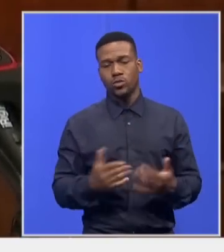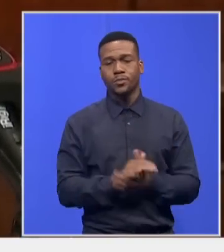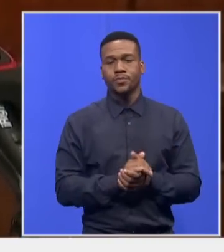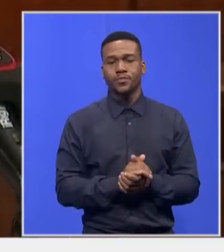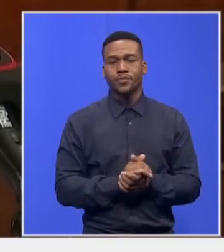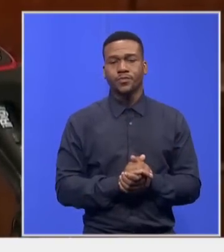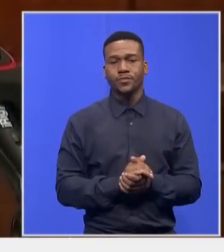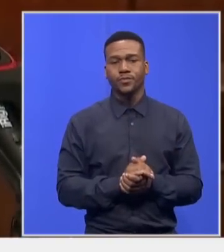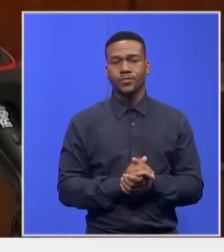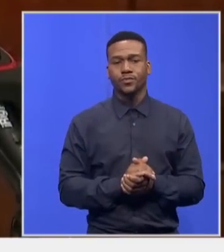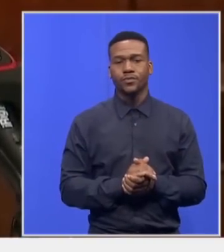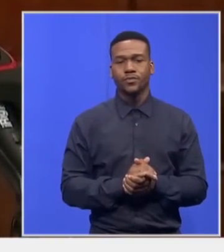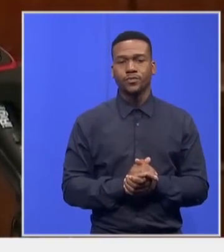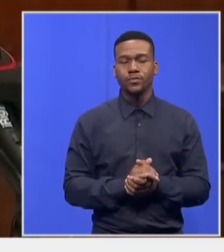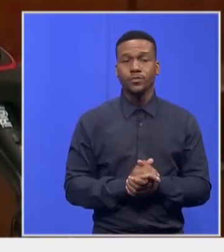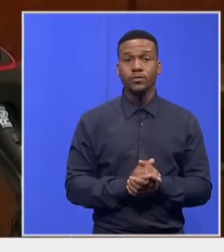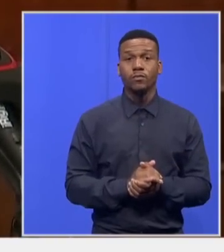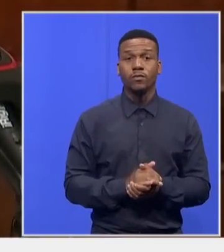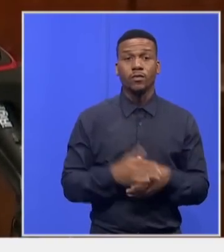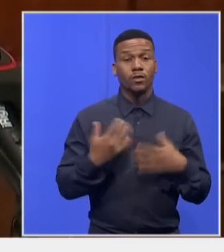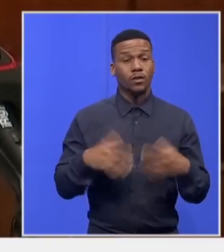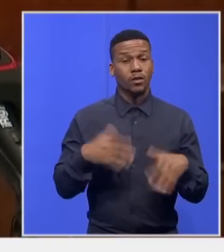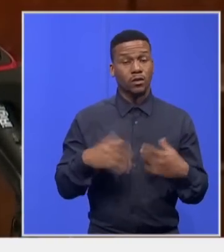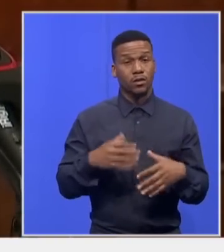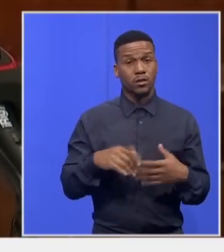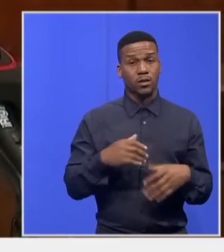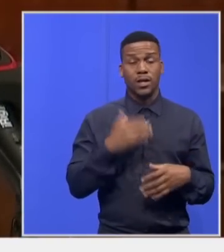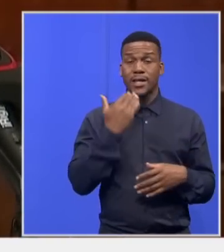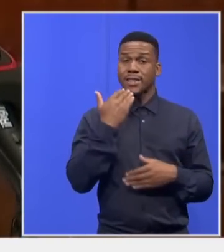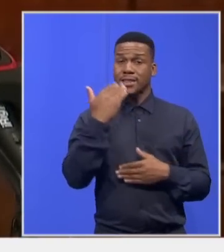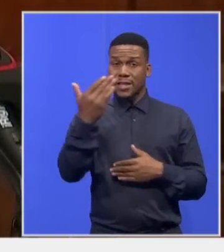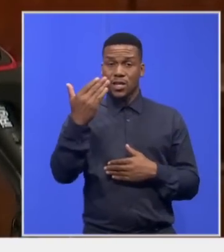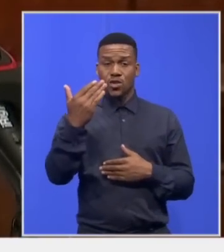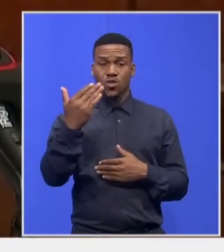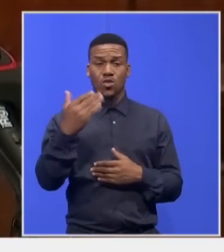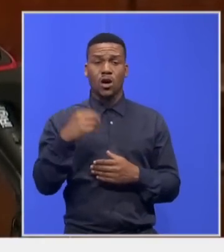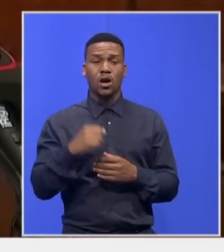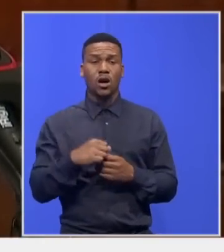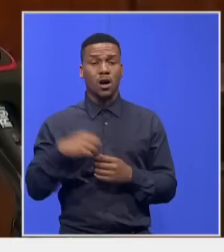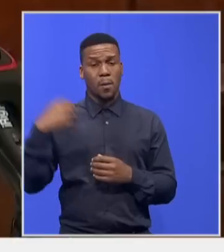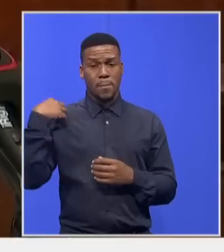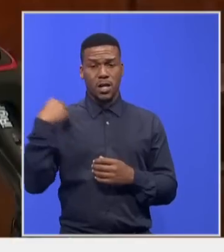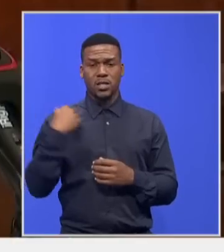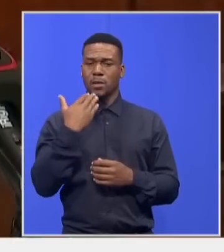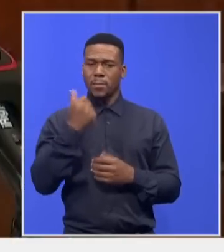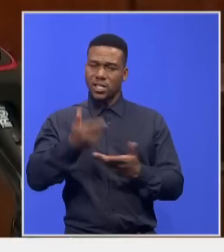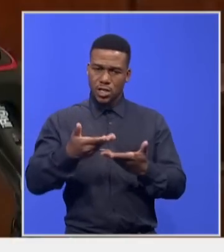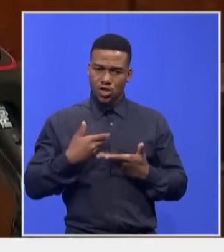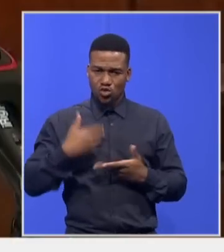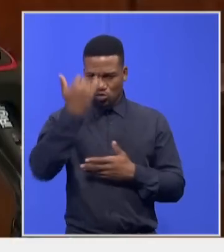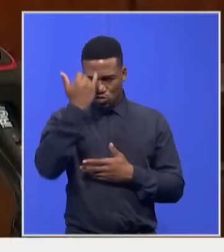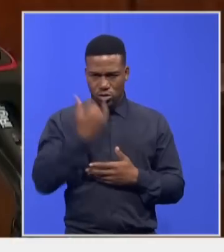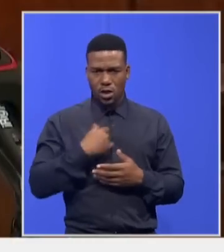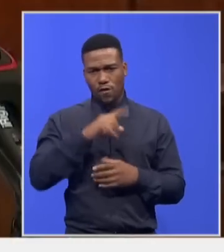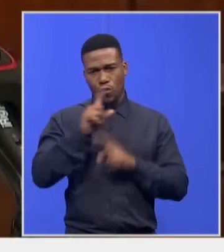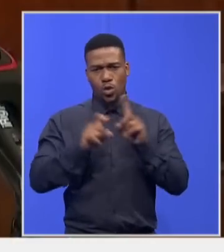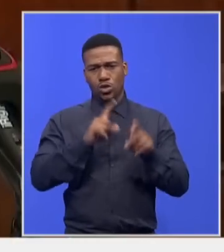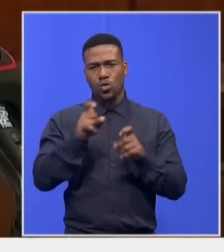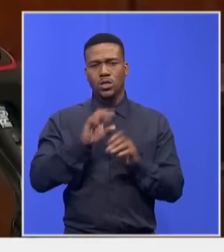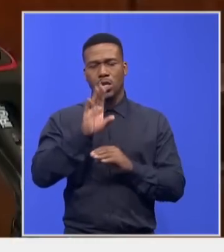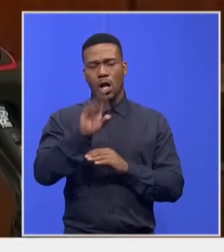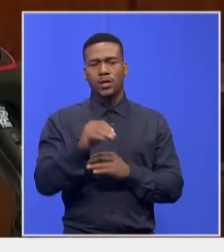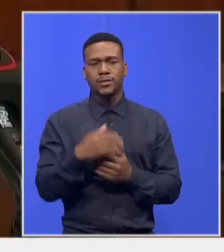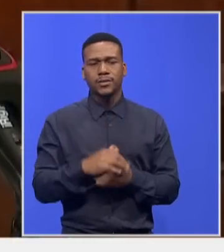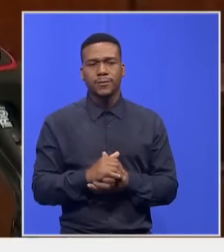Thank you very much, Minister. Colleagues, I'll take questions. If you could please just introduce yourself in the media house, just for our